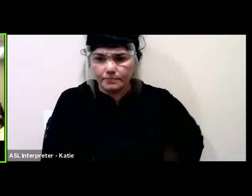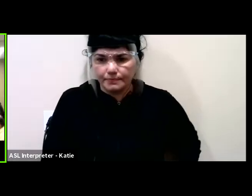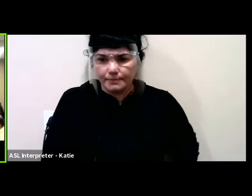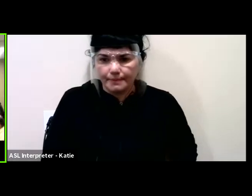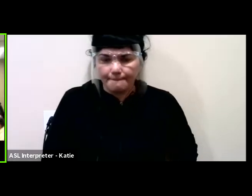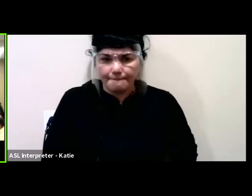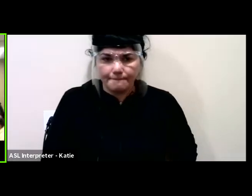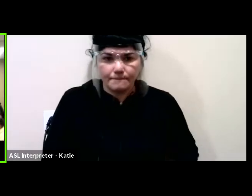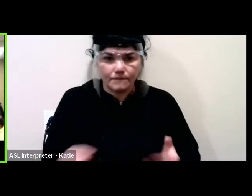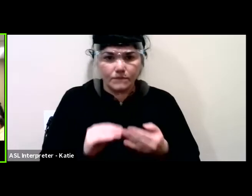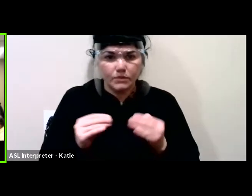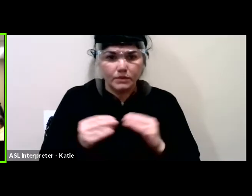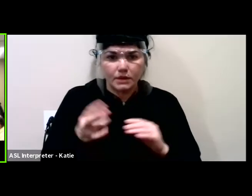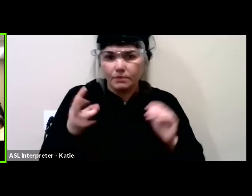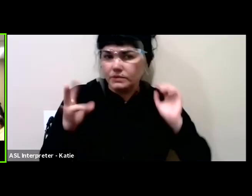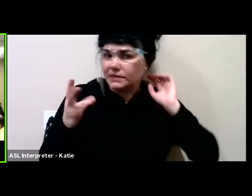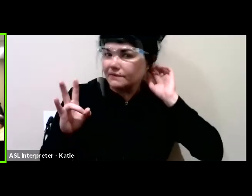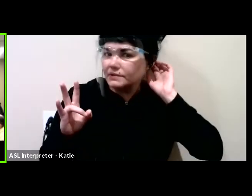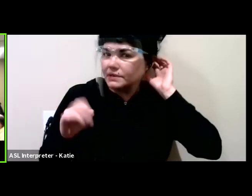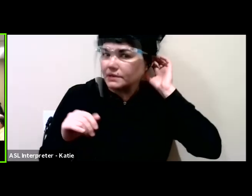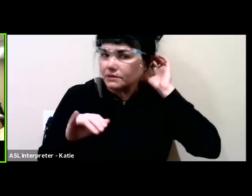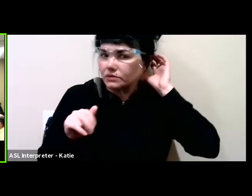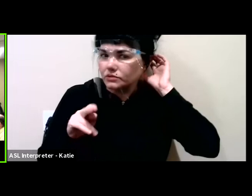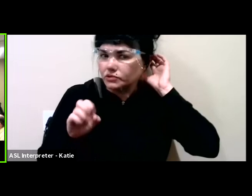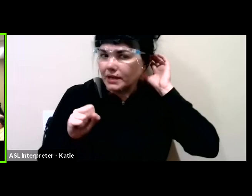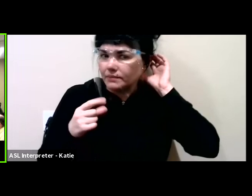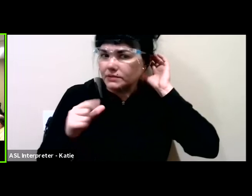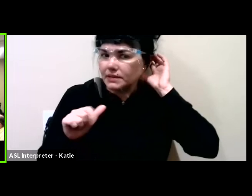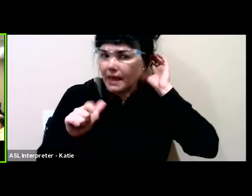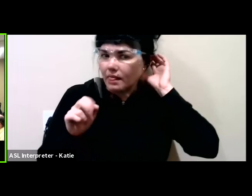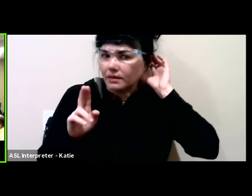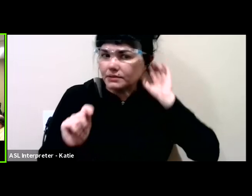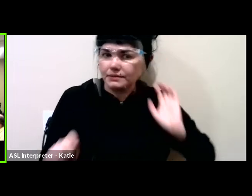um number 17 james gallant